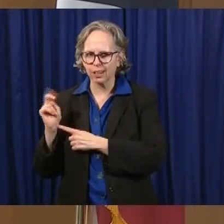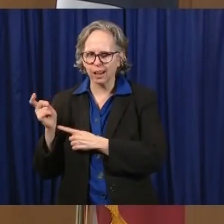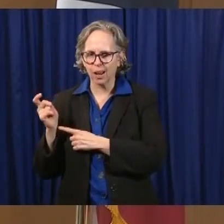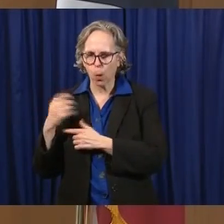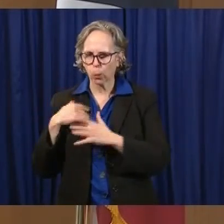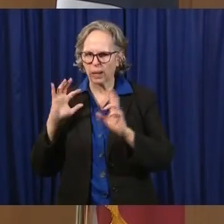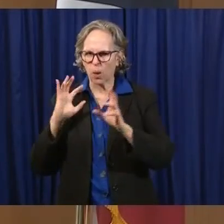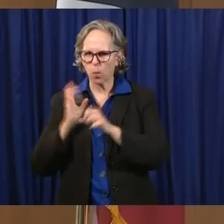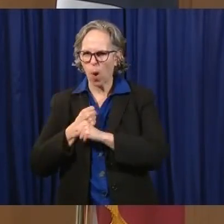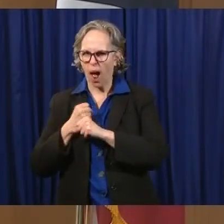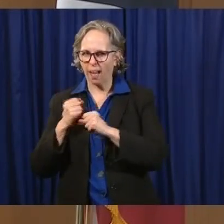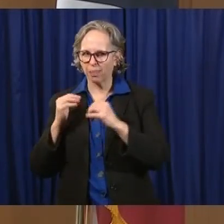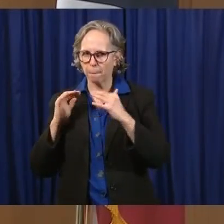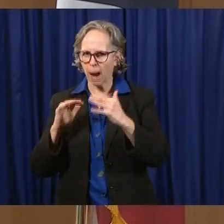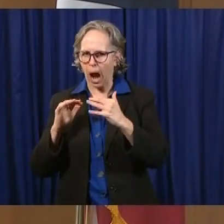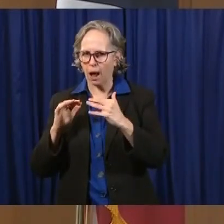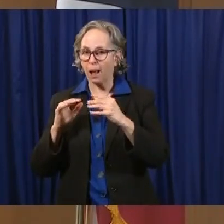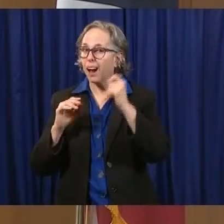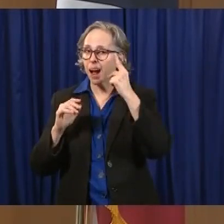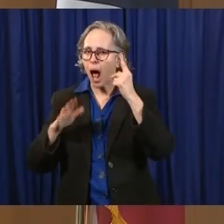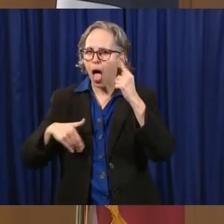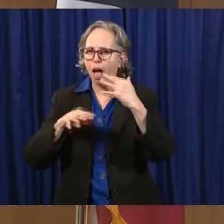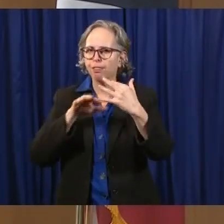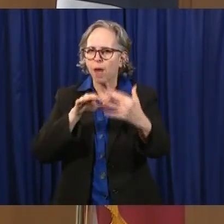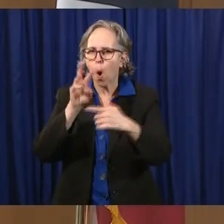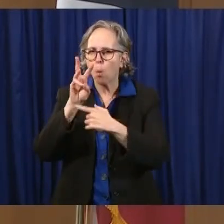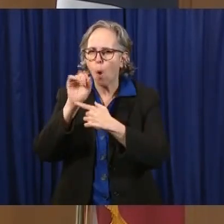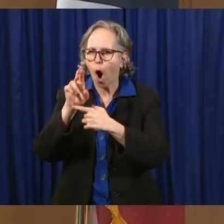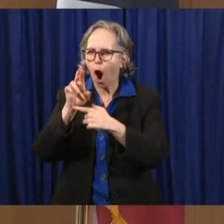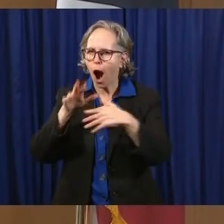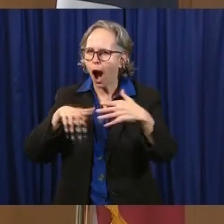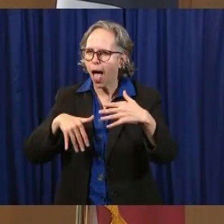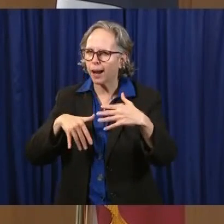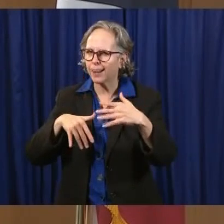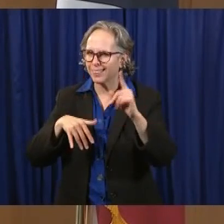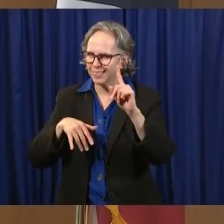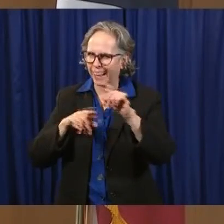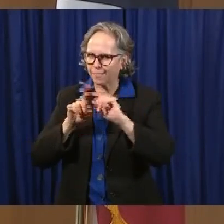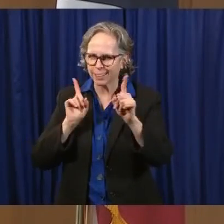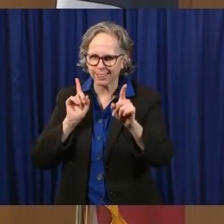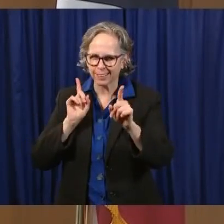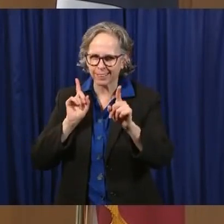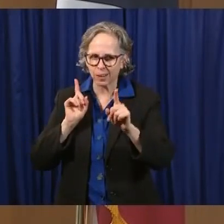for at least until we get a vaccine.